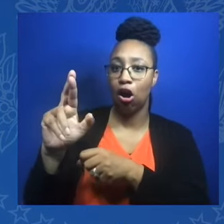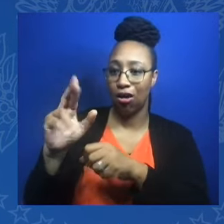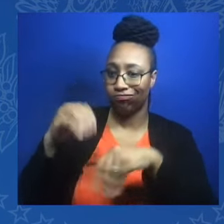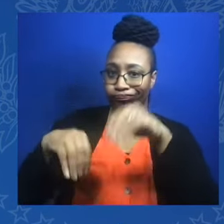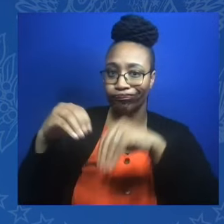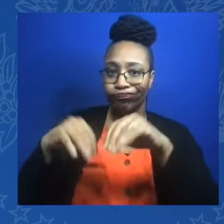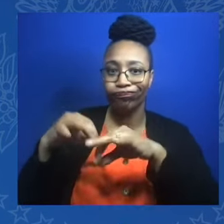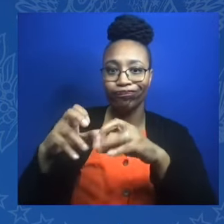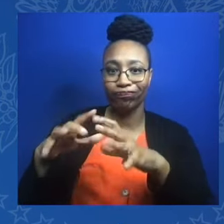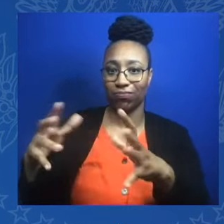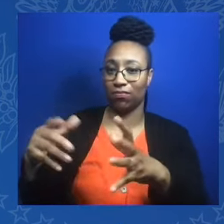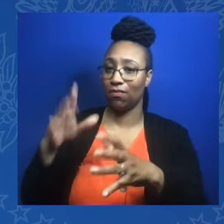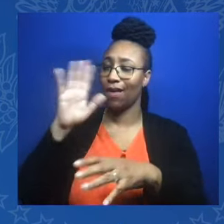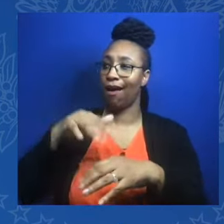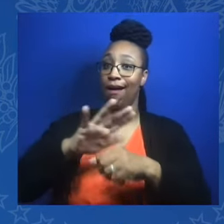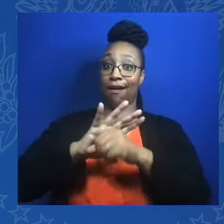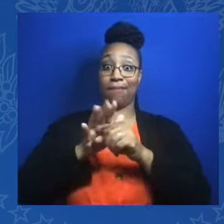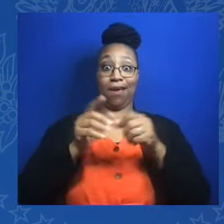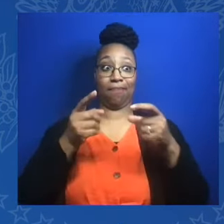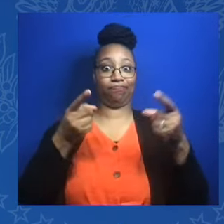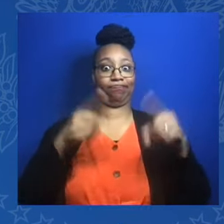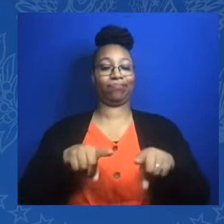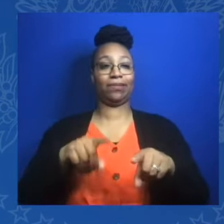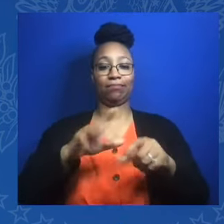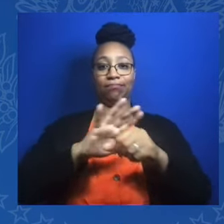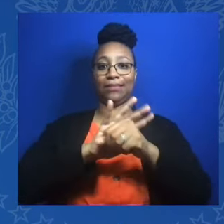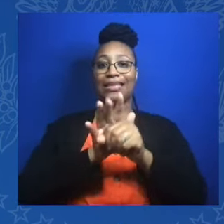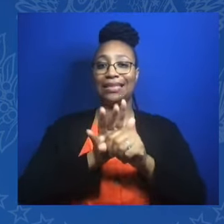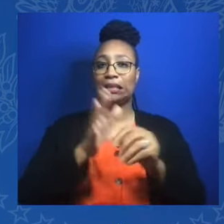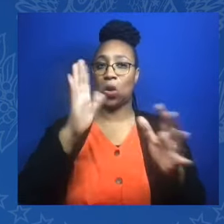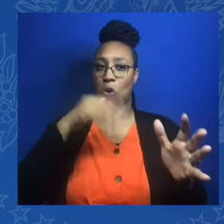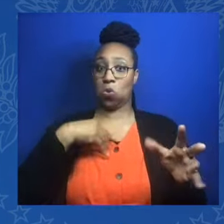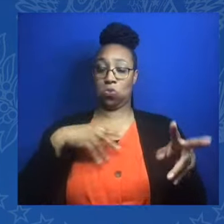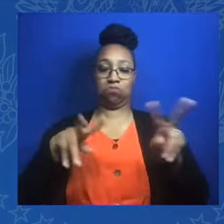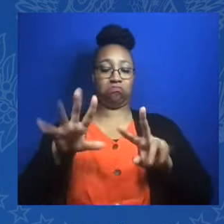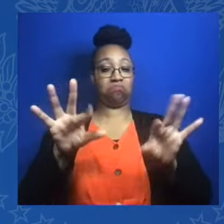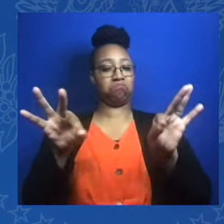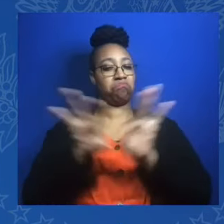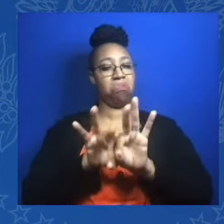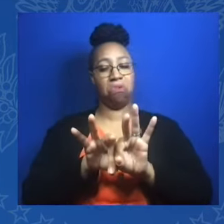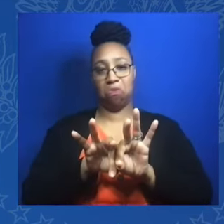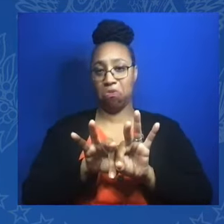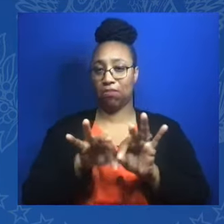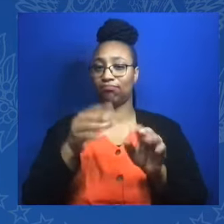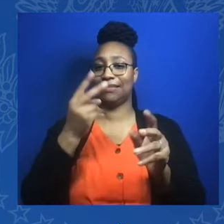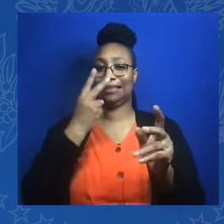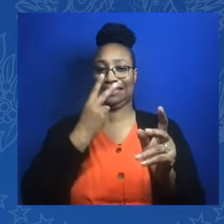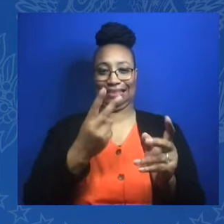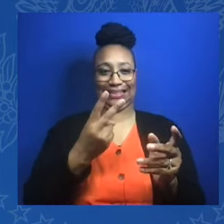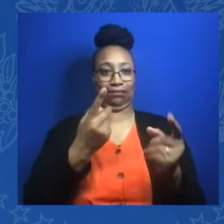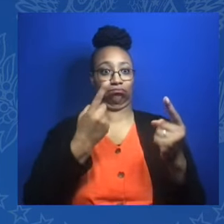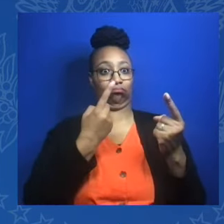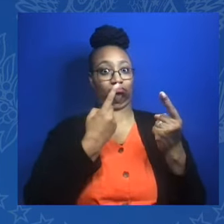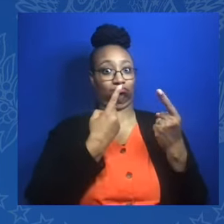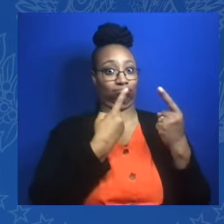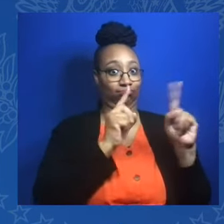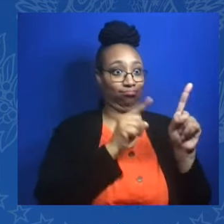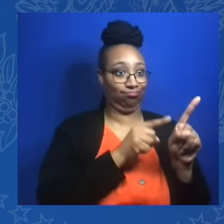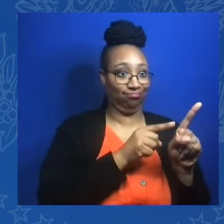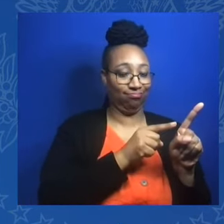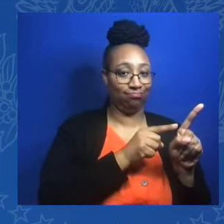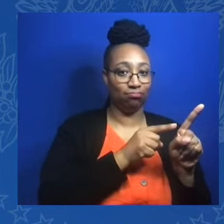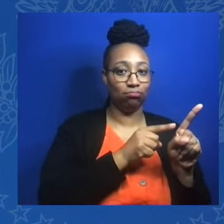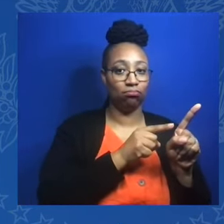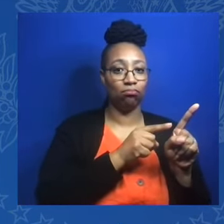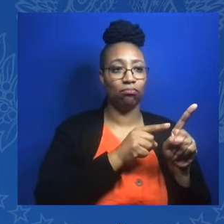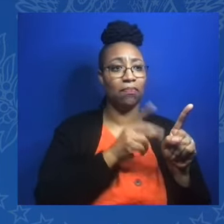that circle the globe, there are significant vulnerabilities to disruptions and delays. And it drives up cost